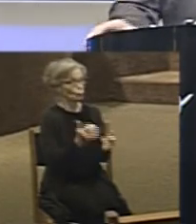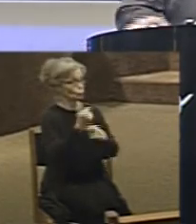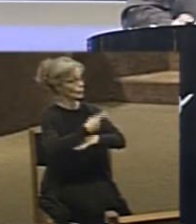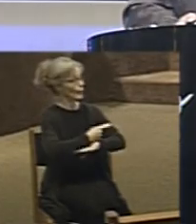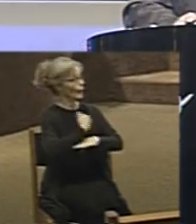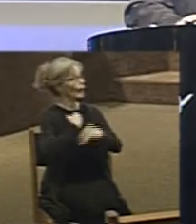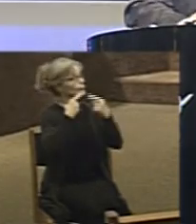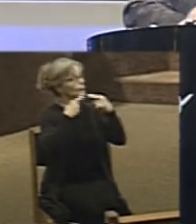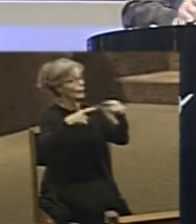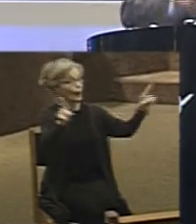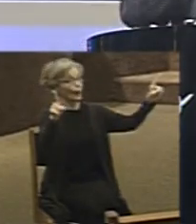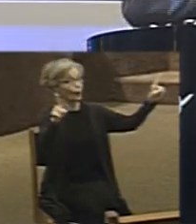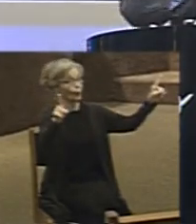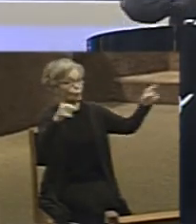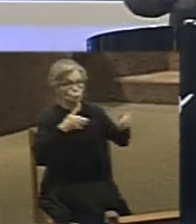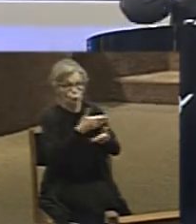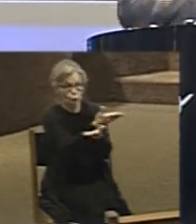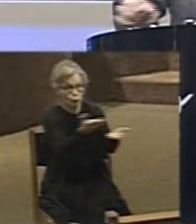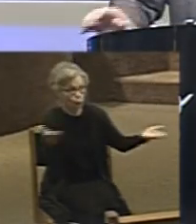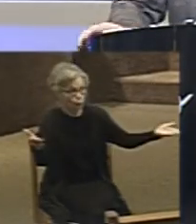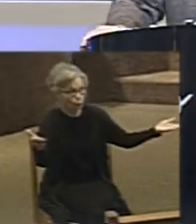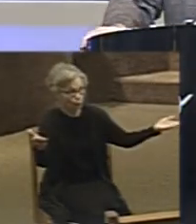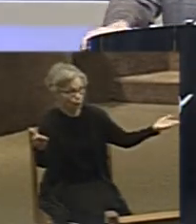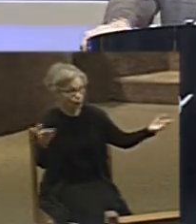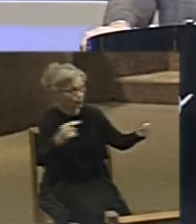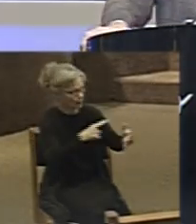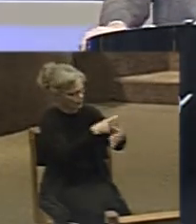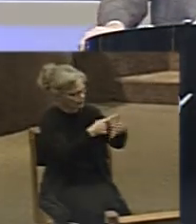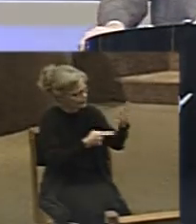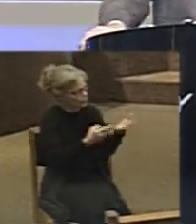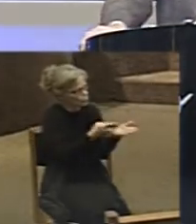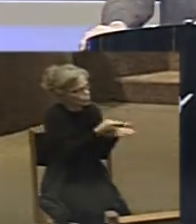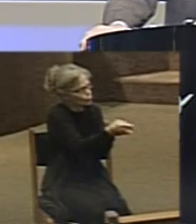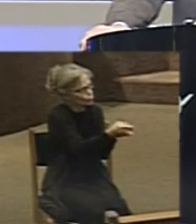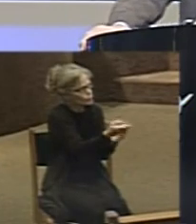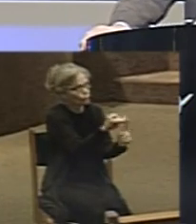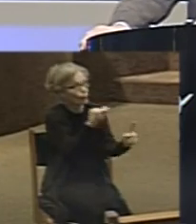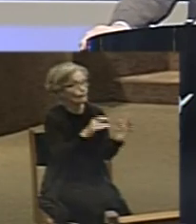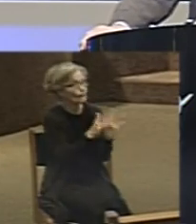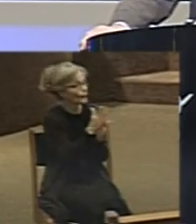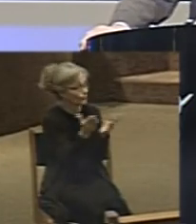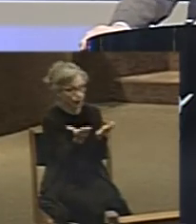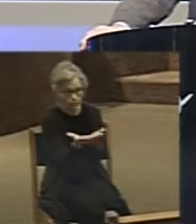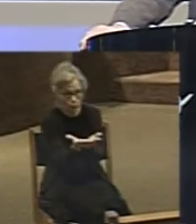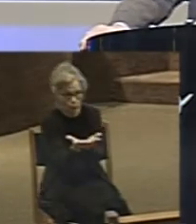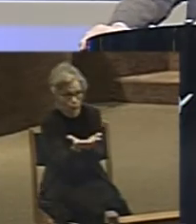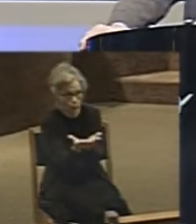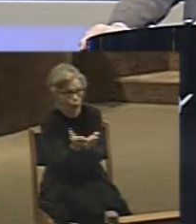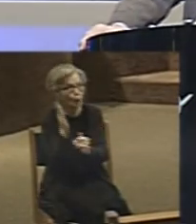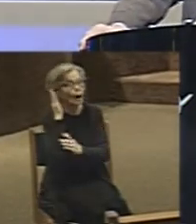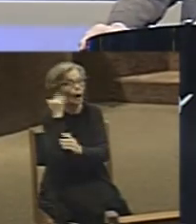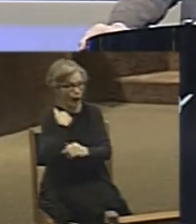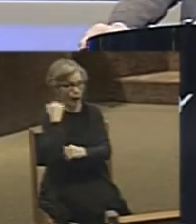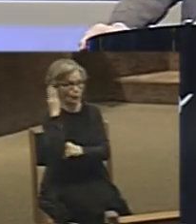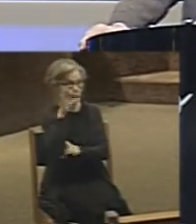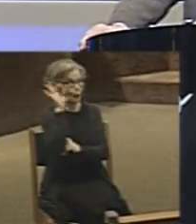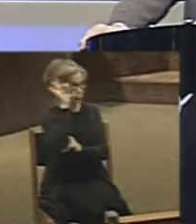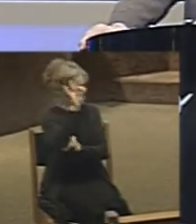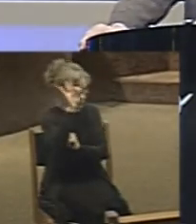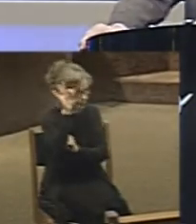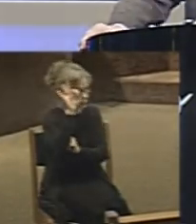declare to you that those truths will be preached and